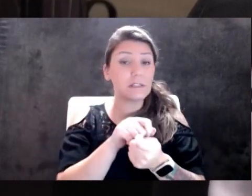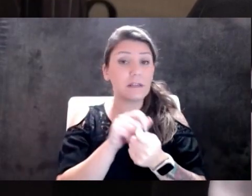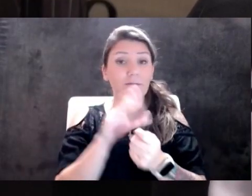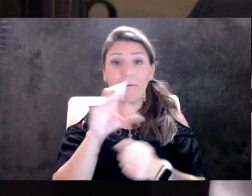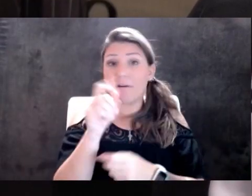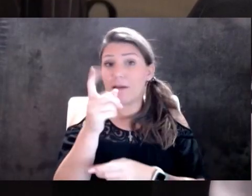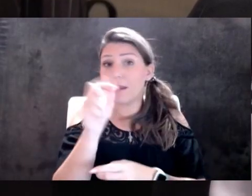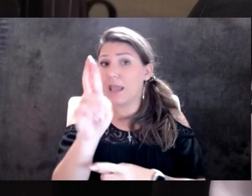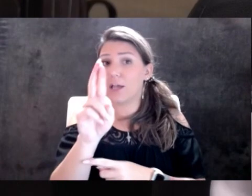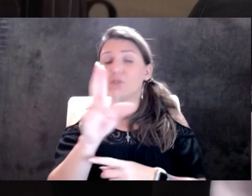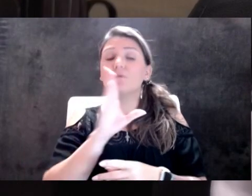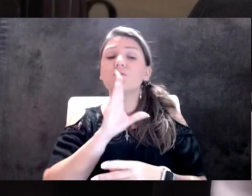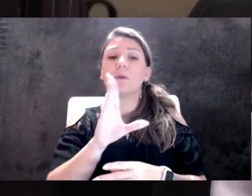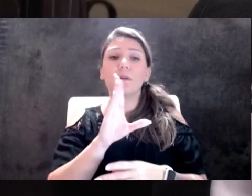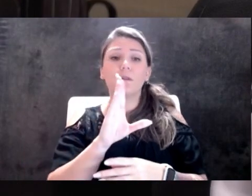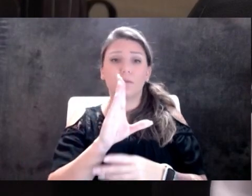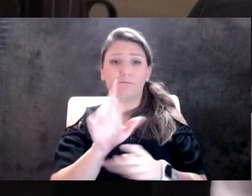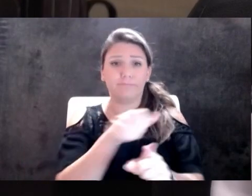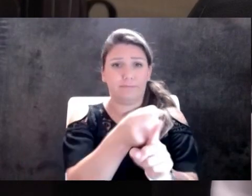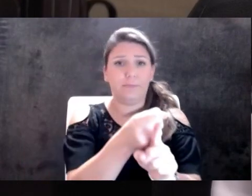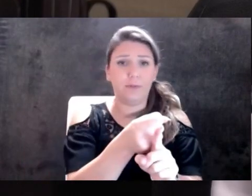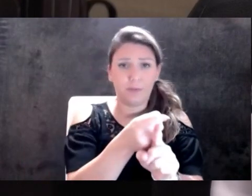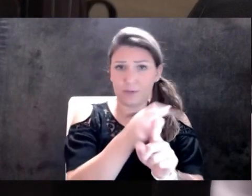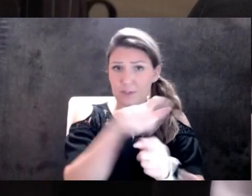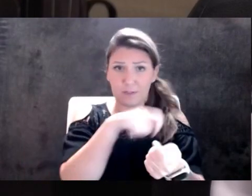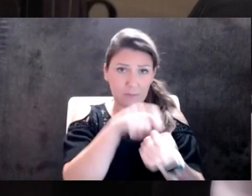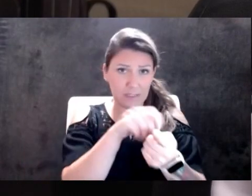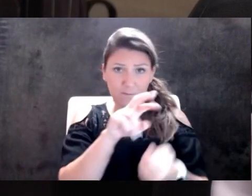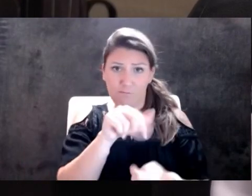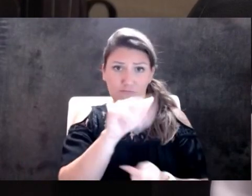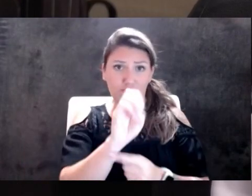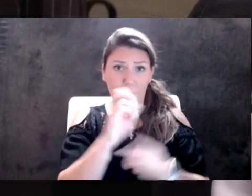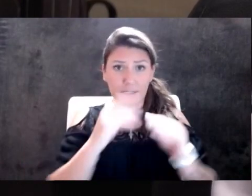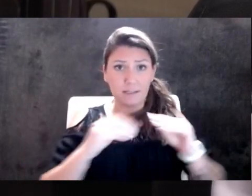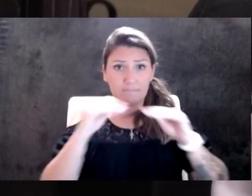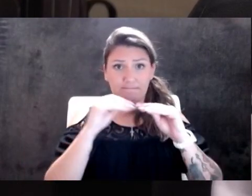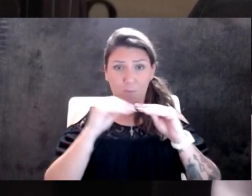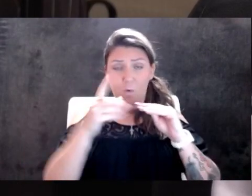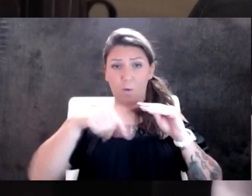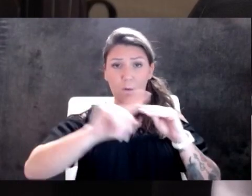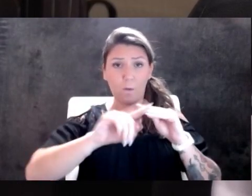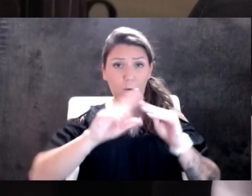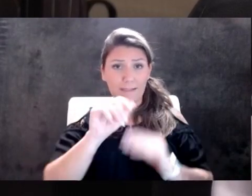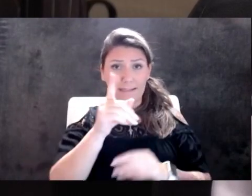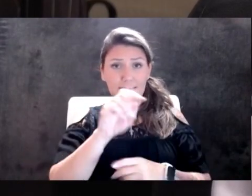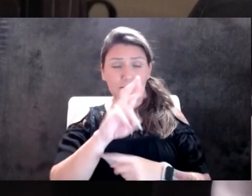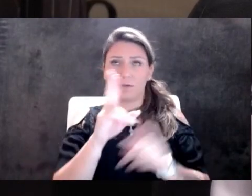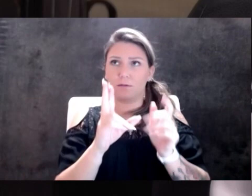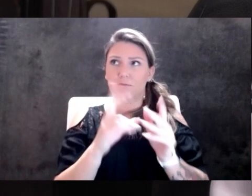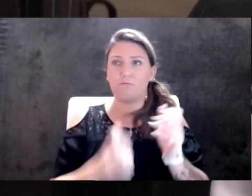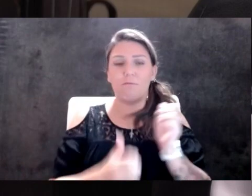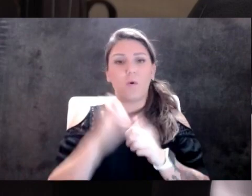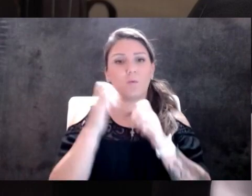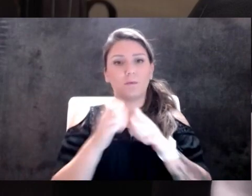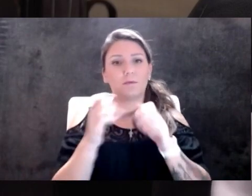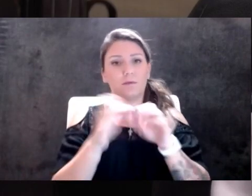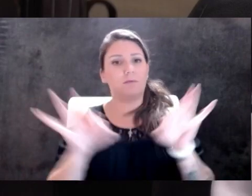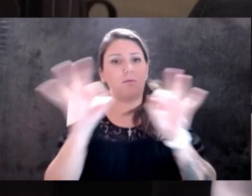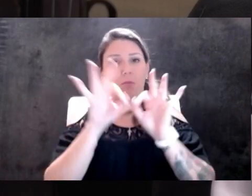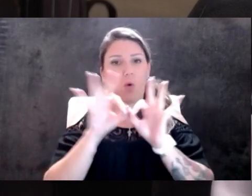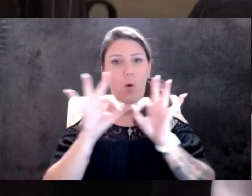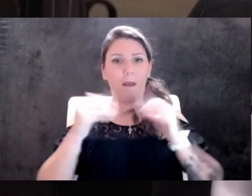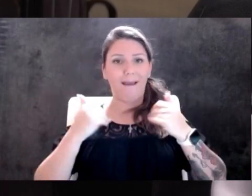certain races and subgroups more. So for those cancers, it's even more important that the trials have